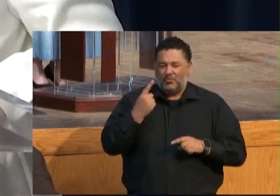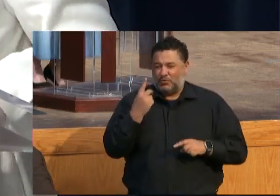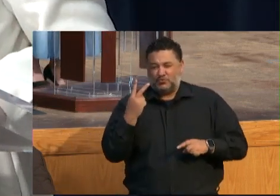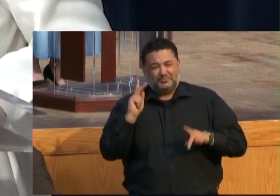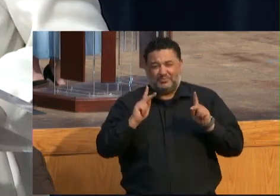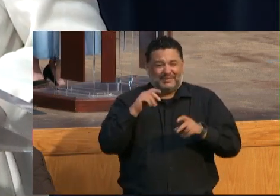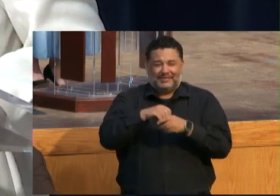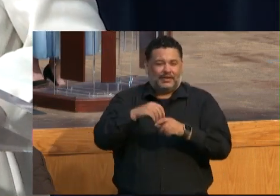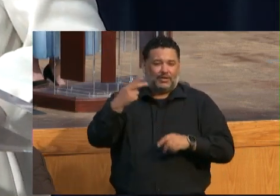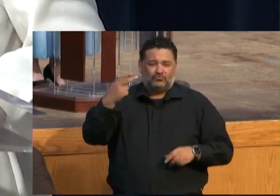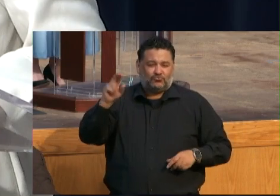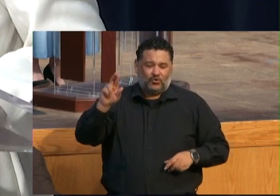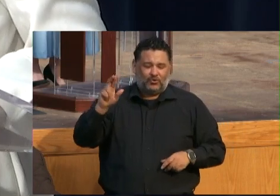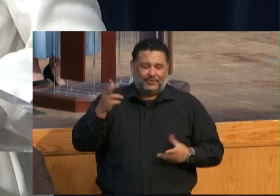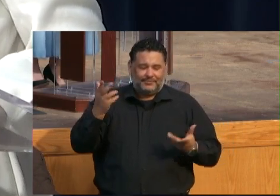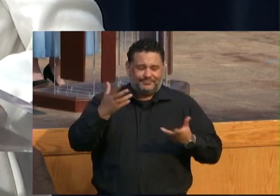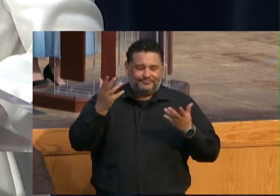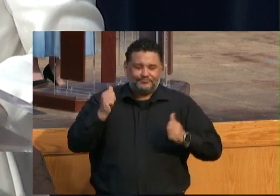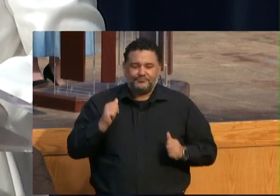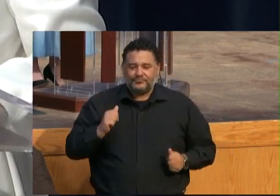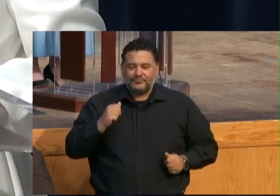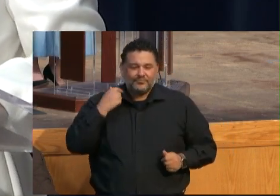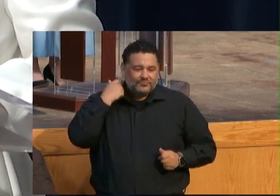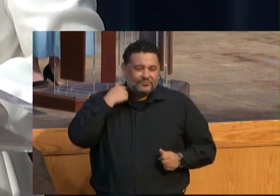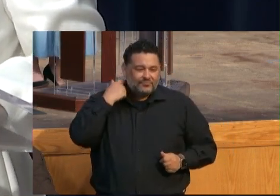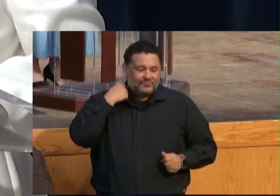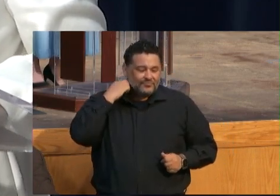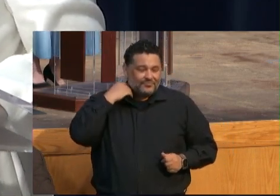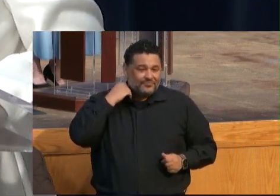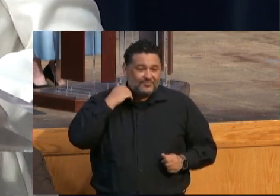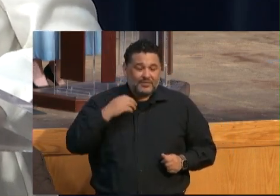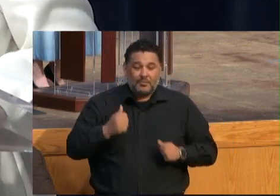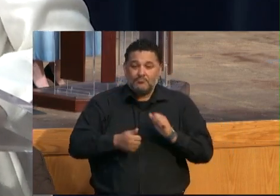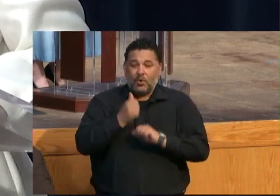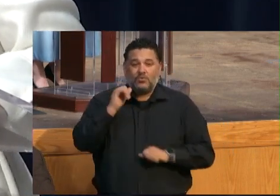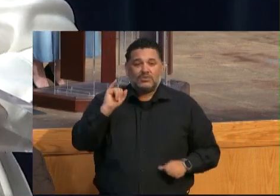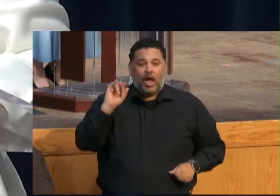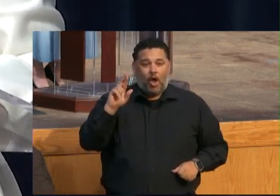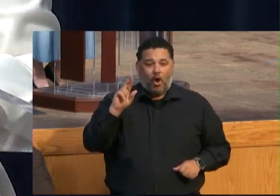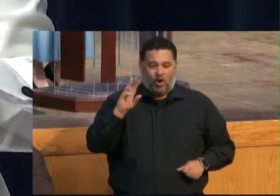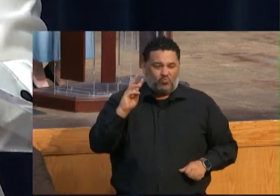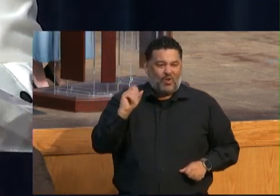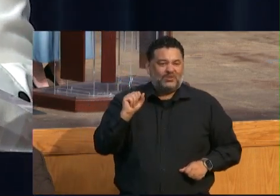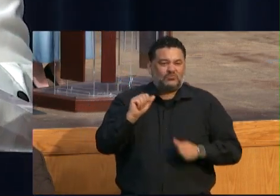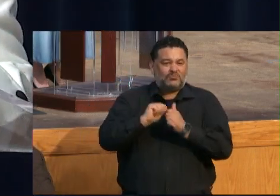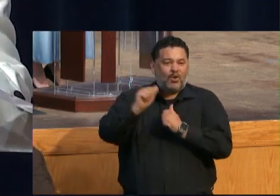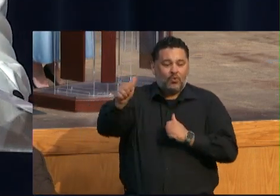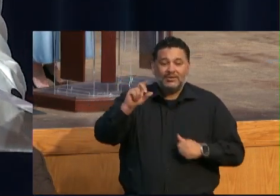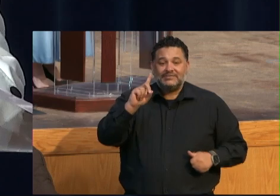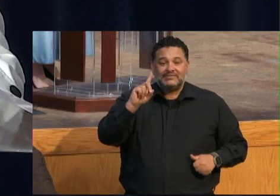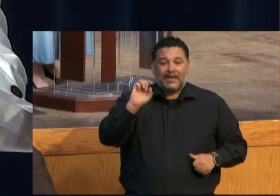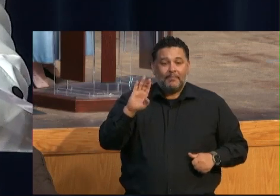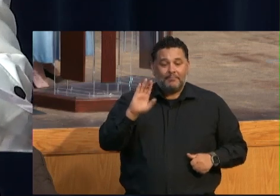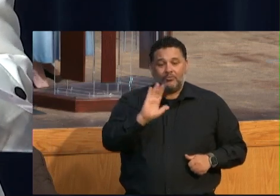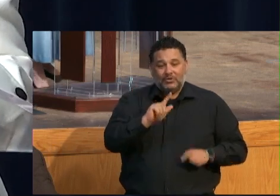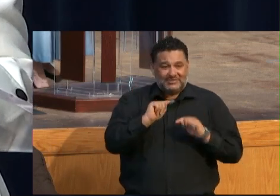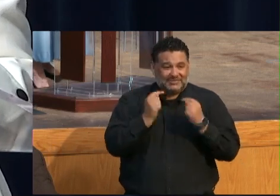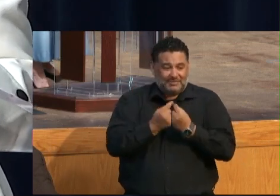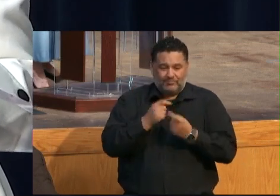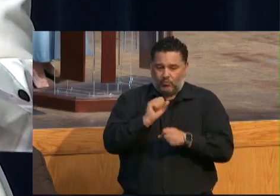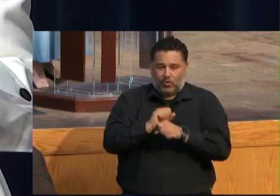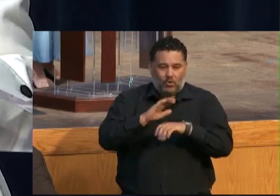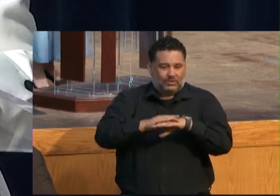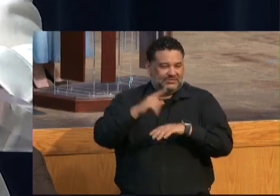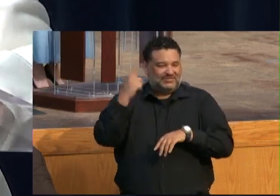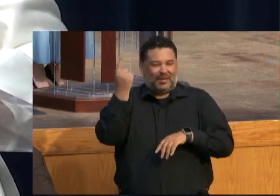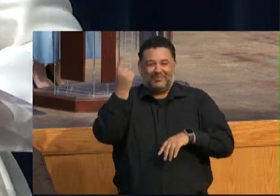HR. I think most of IR was remote. Deb and her team were working on something